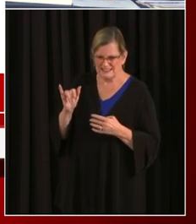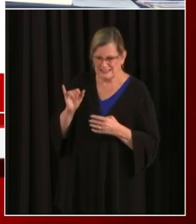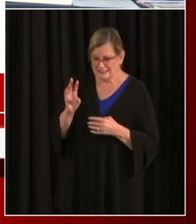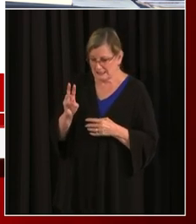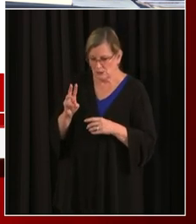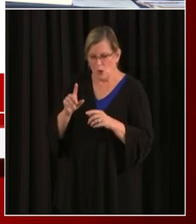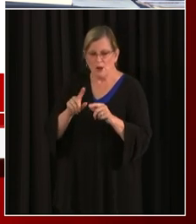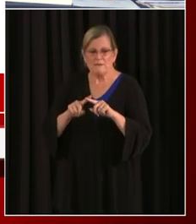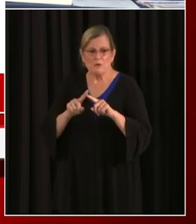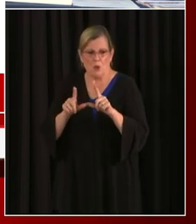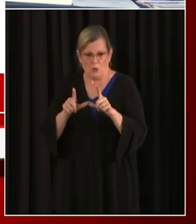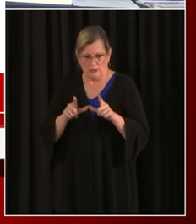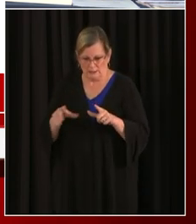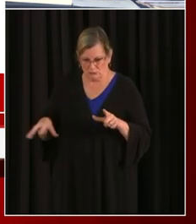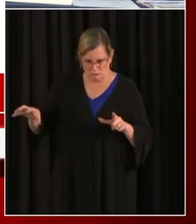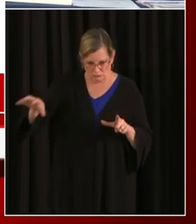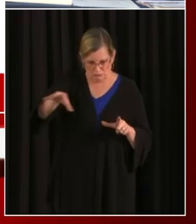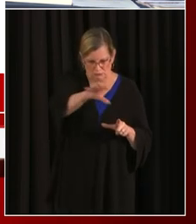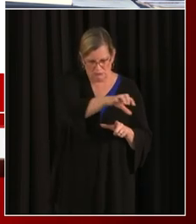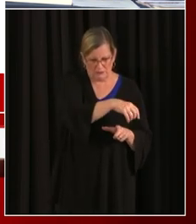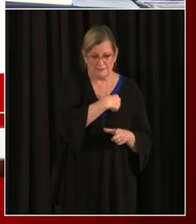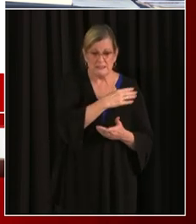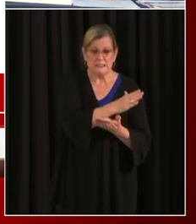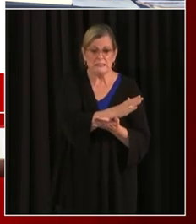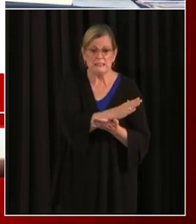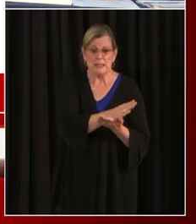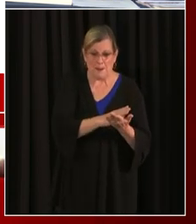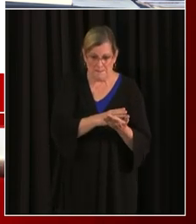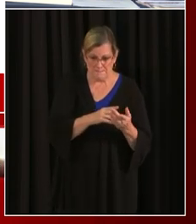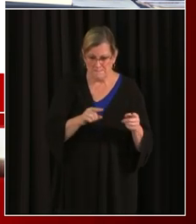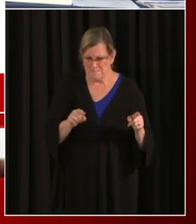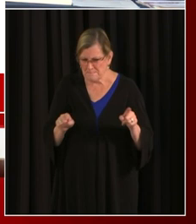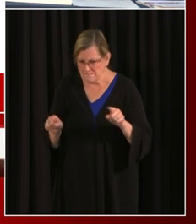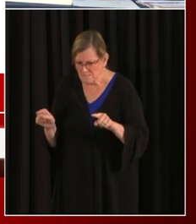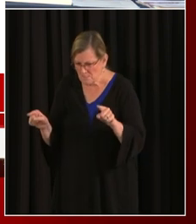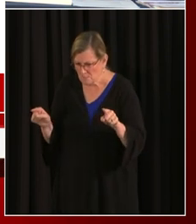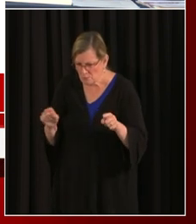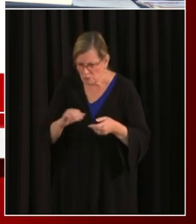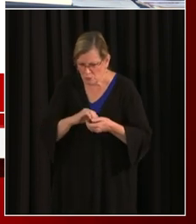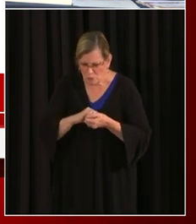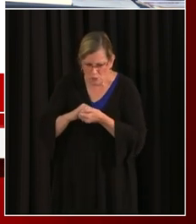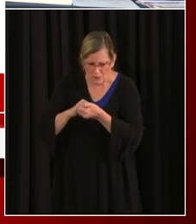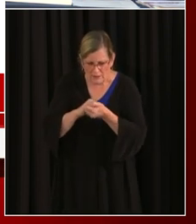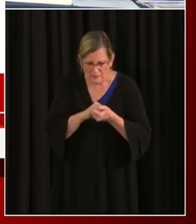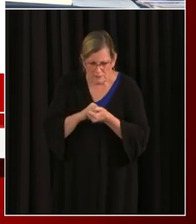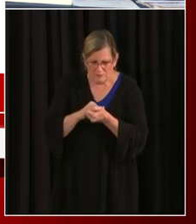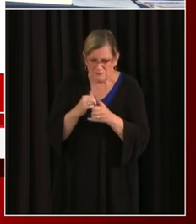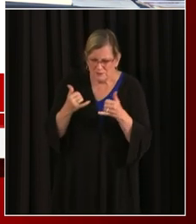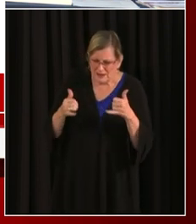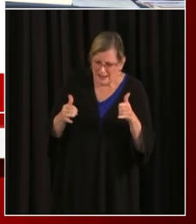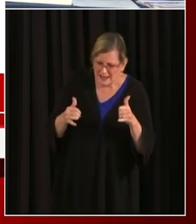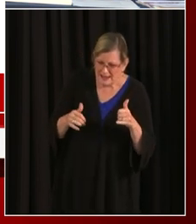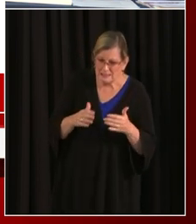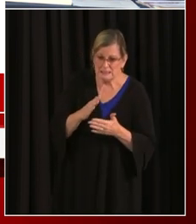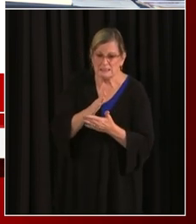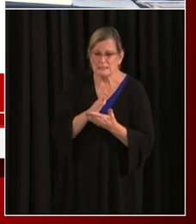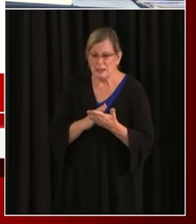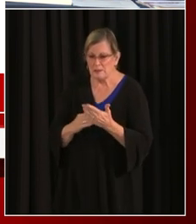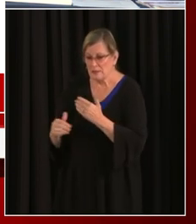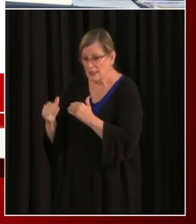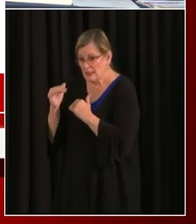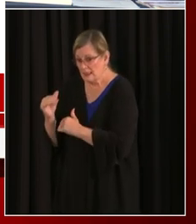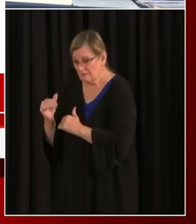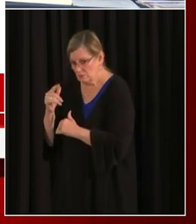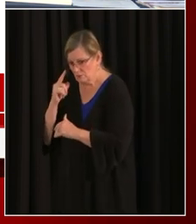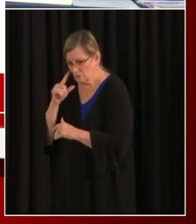field permits for limited athletic activities, and our grab-and-go meal service that does not require